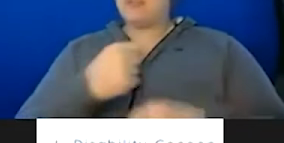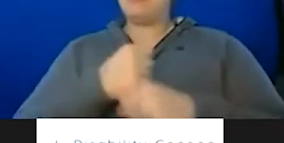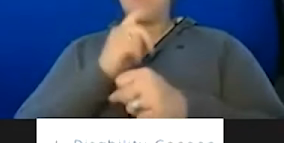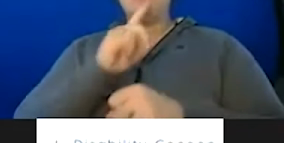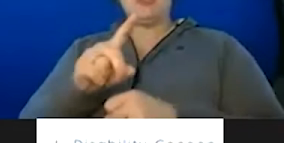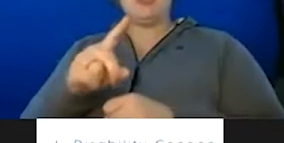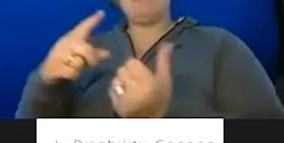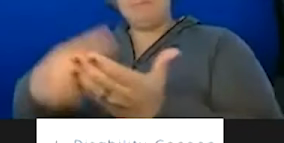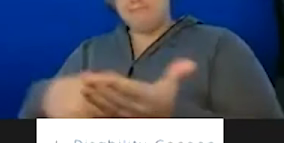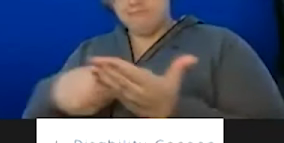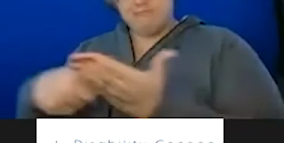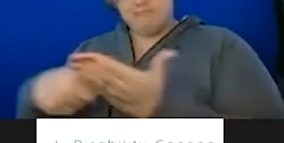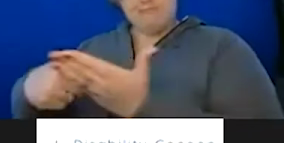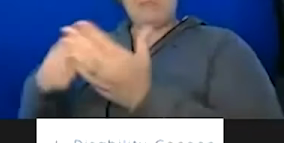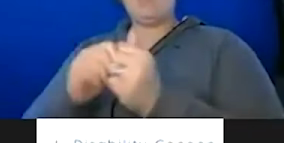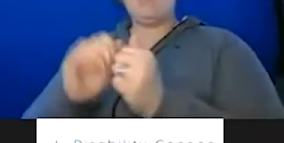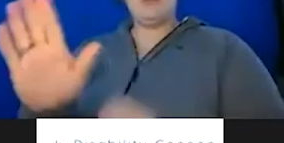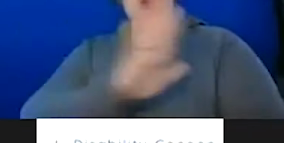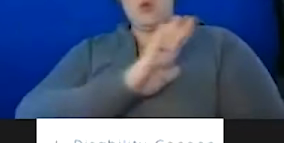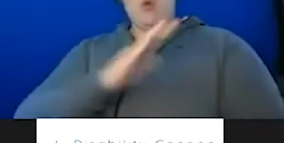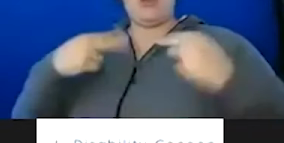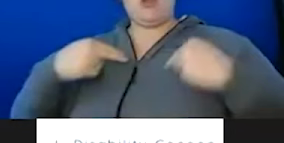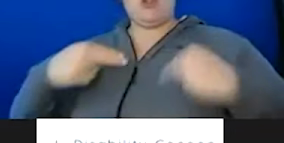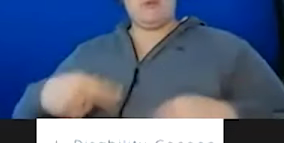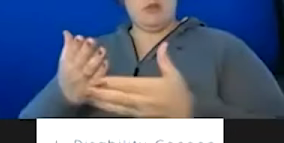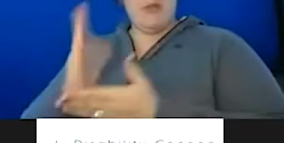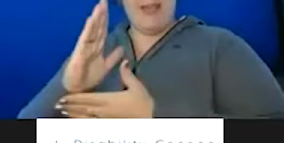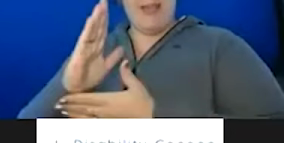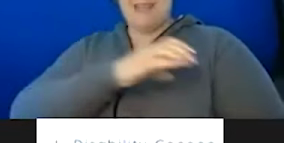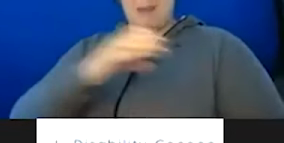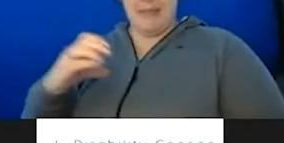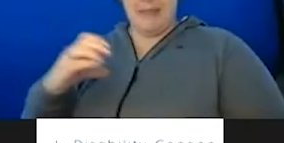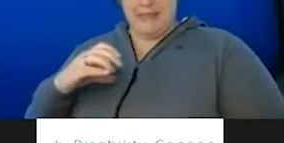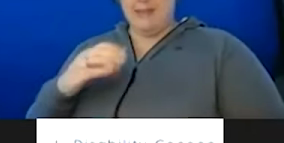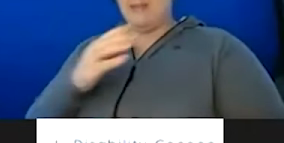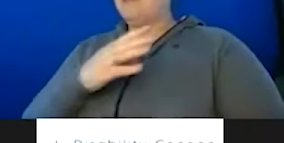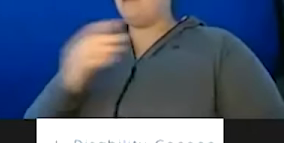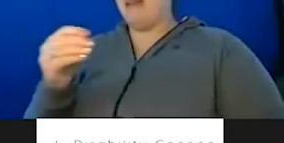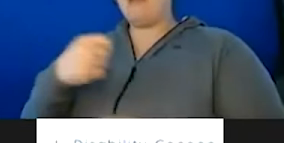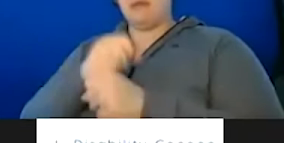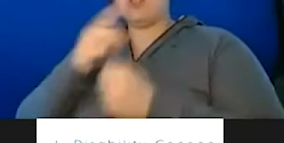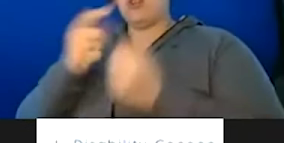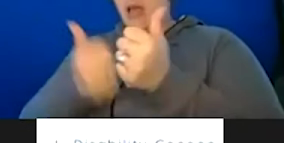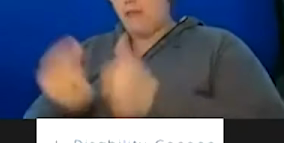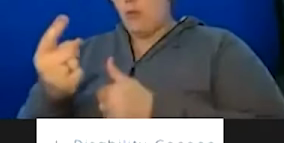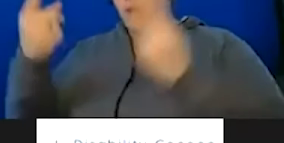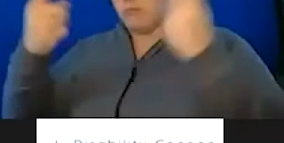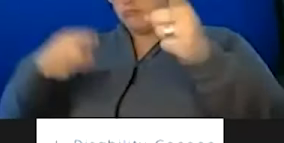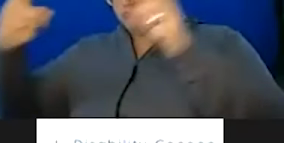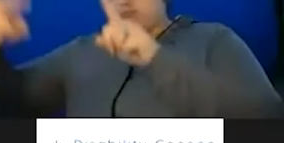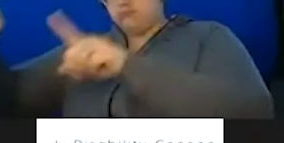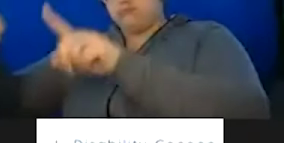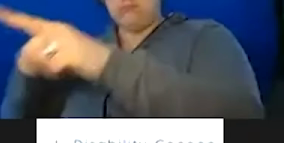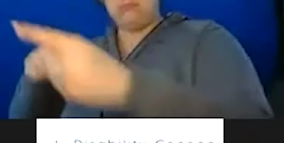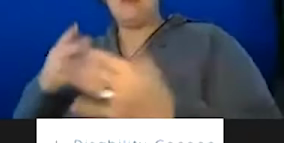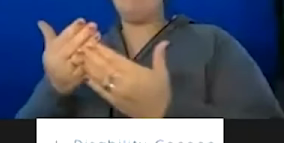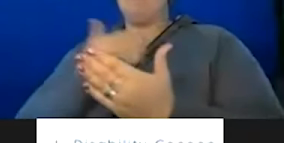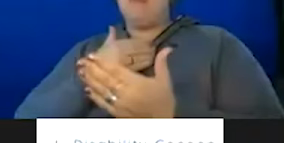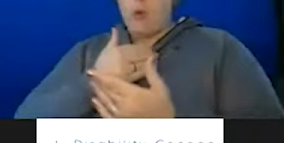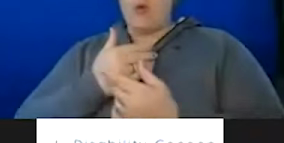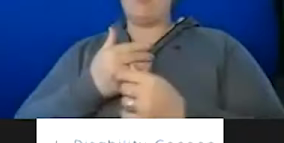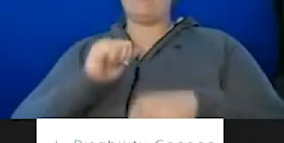We want to ensure that due process is obtained before you actually implement these types of technologies. This particular one has been a really